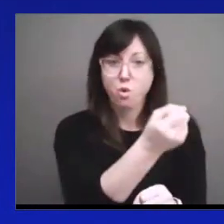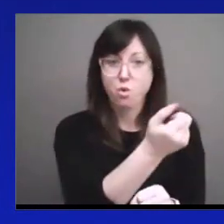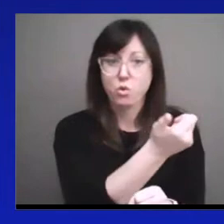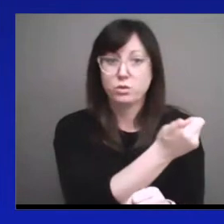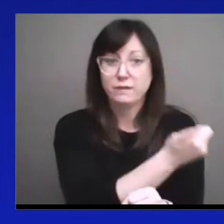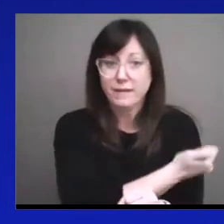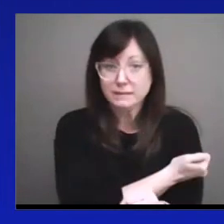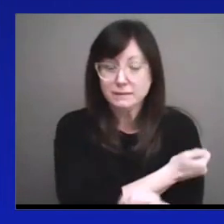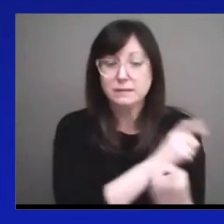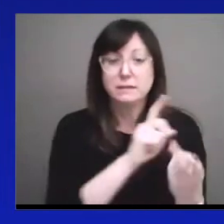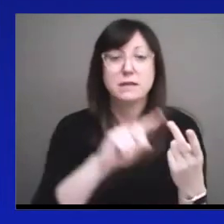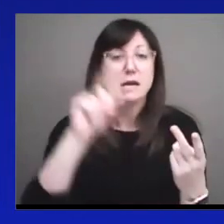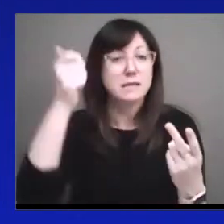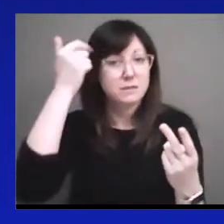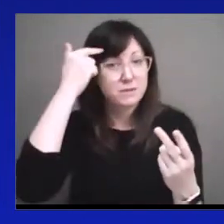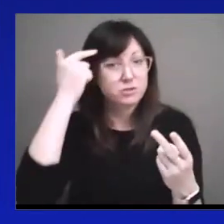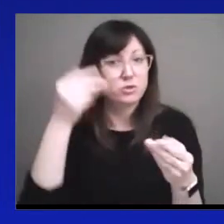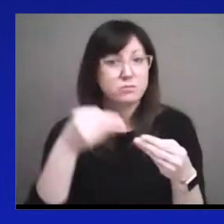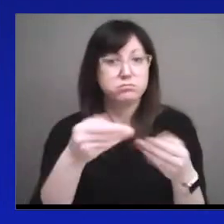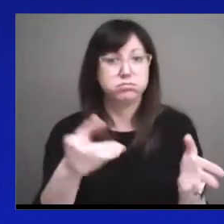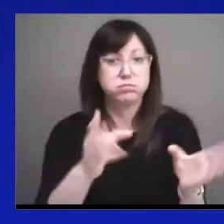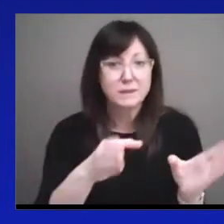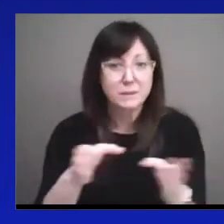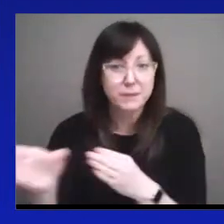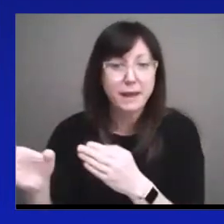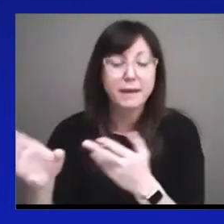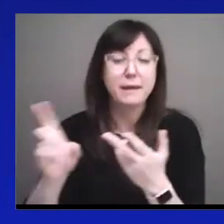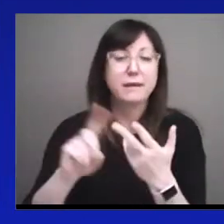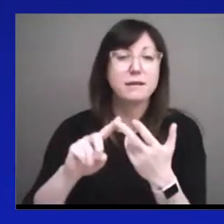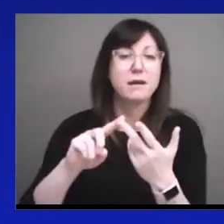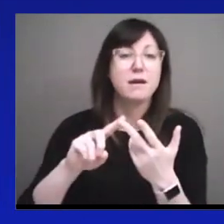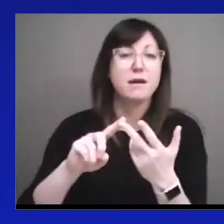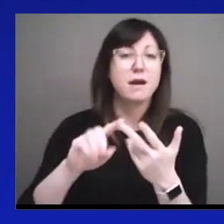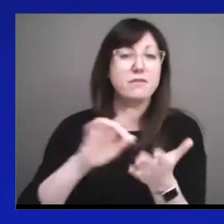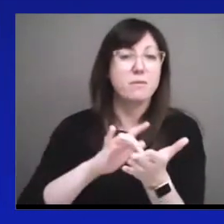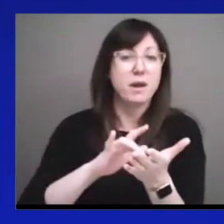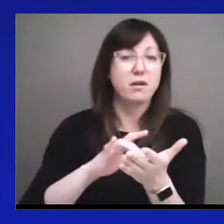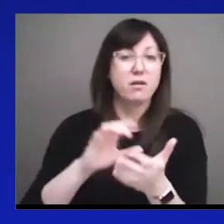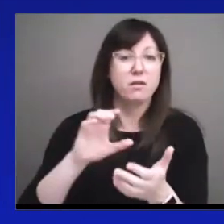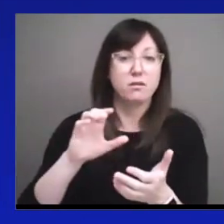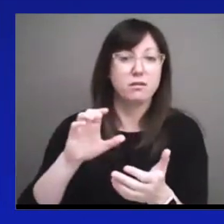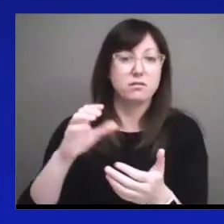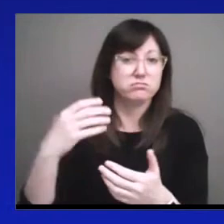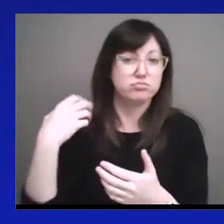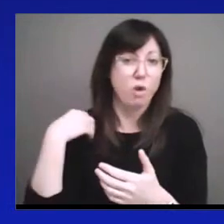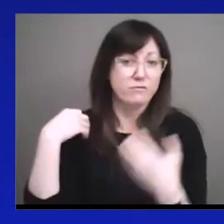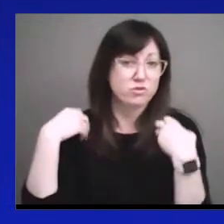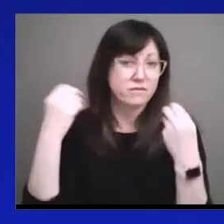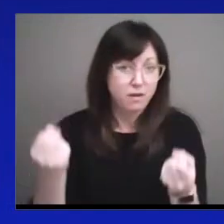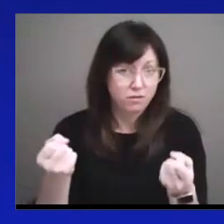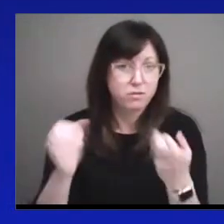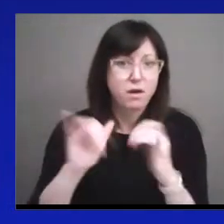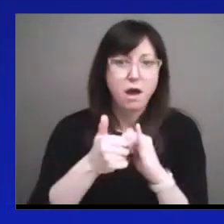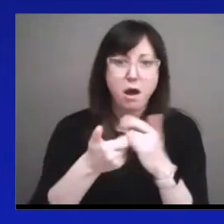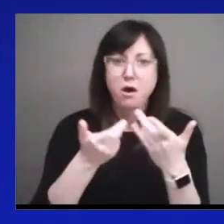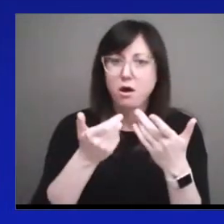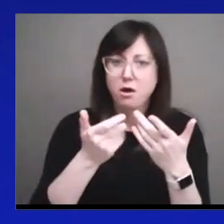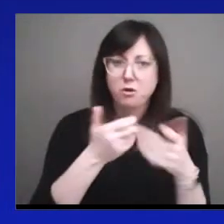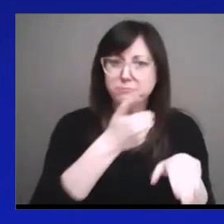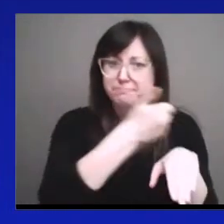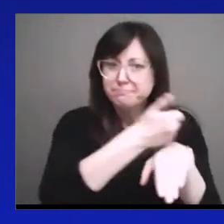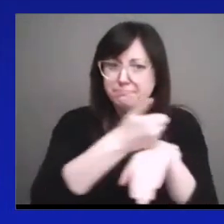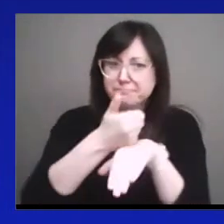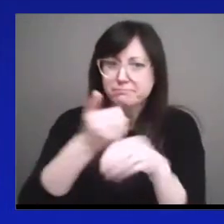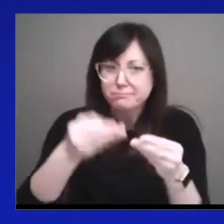overall plan and direction, and the medical officers of health leading the overall implementation expansion of the